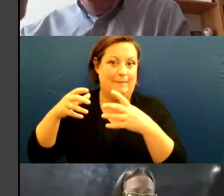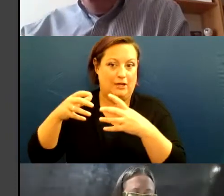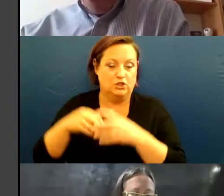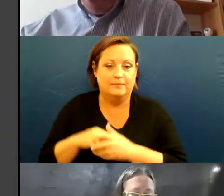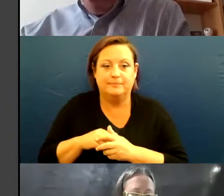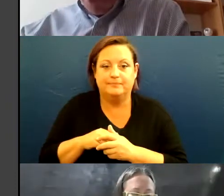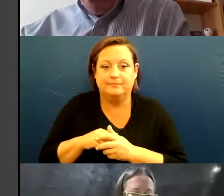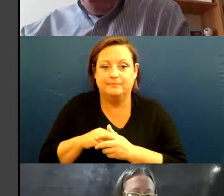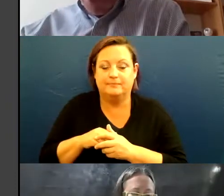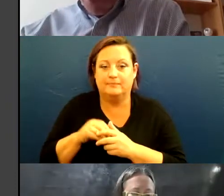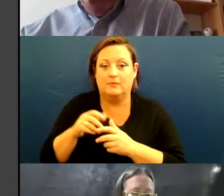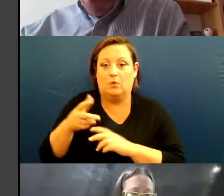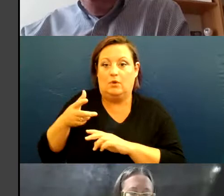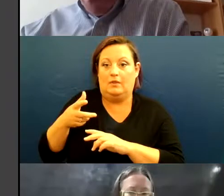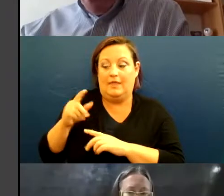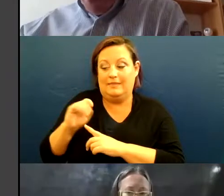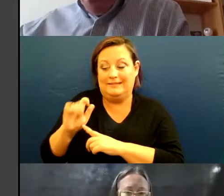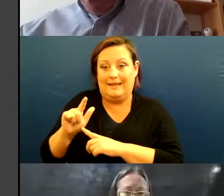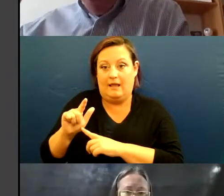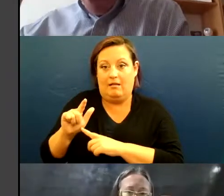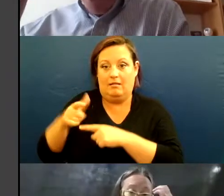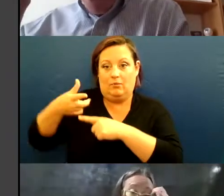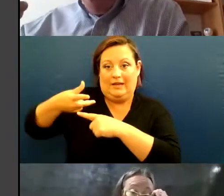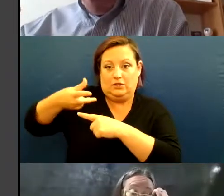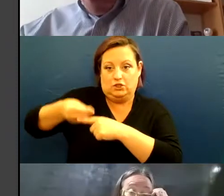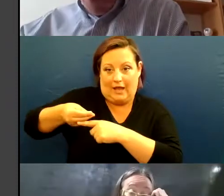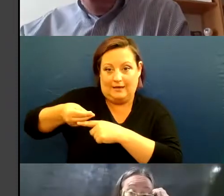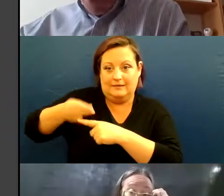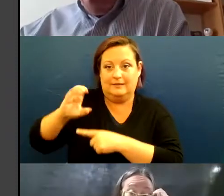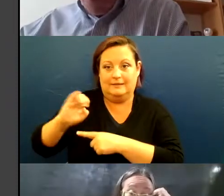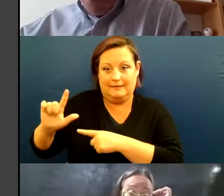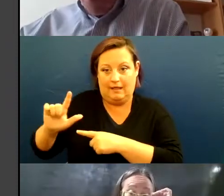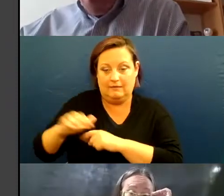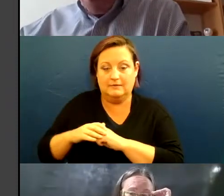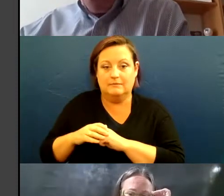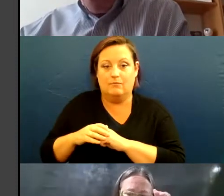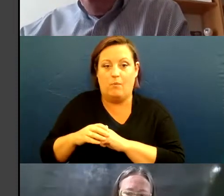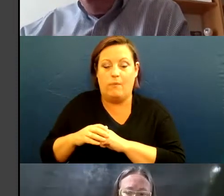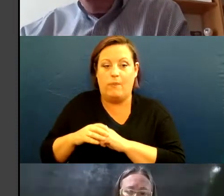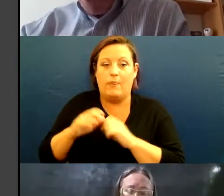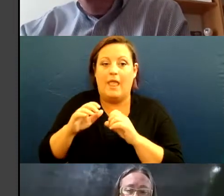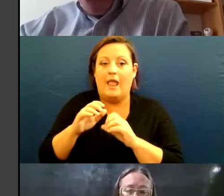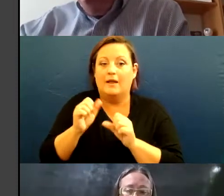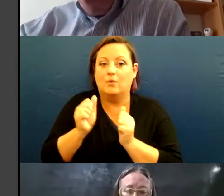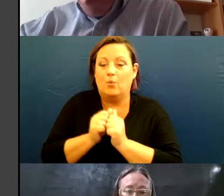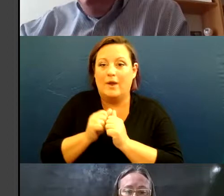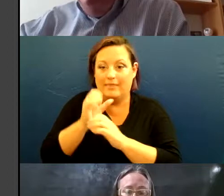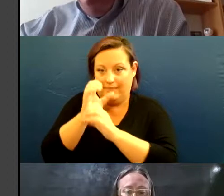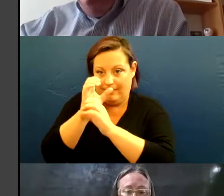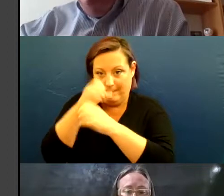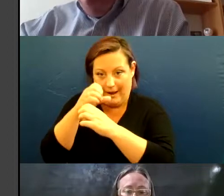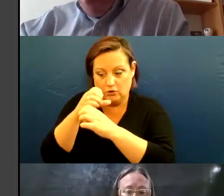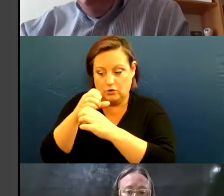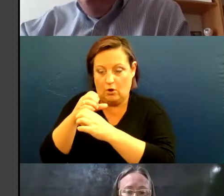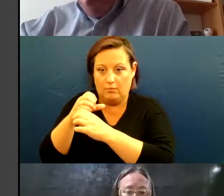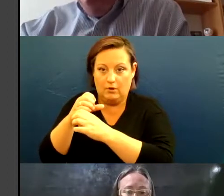We inject the cells into the tail vein, and then with a confocal microscope, we actually follow this